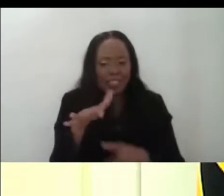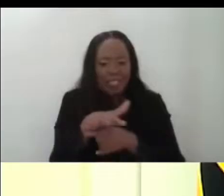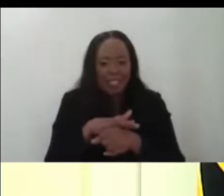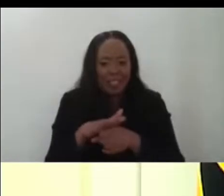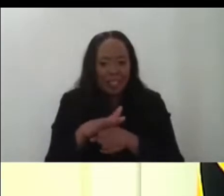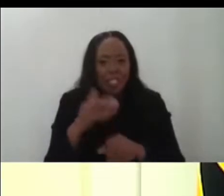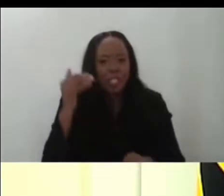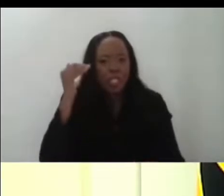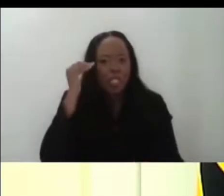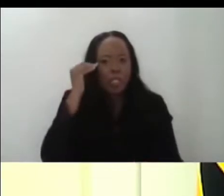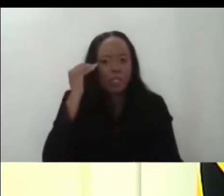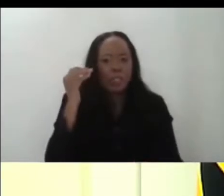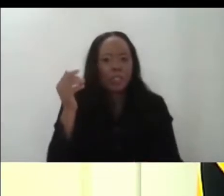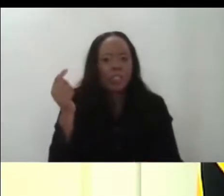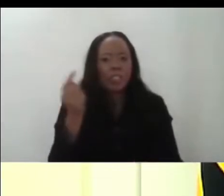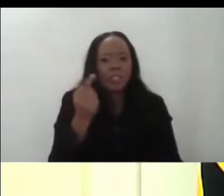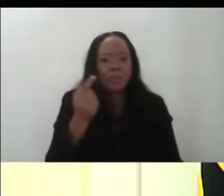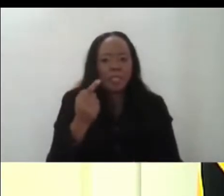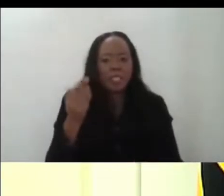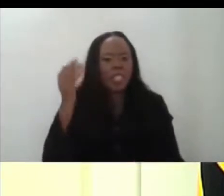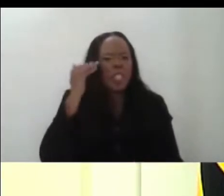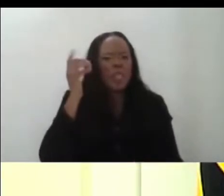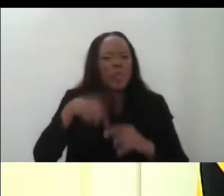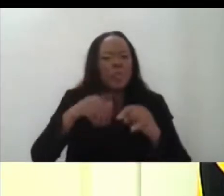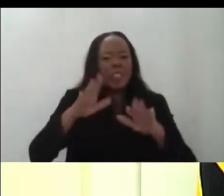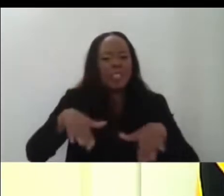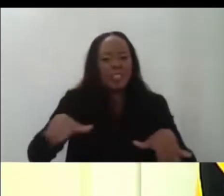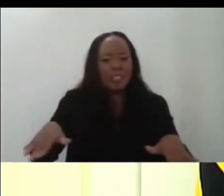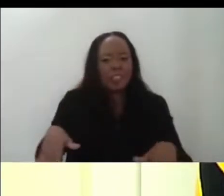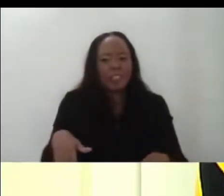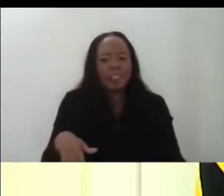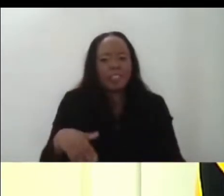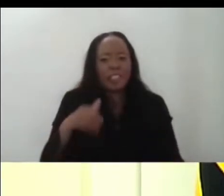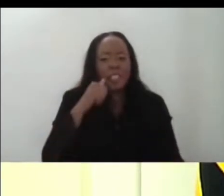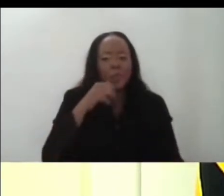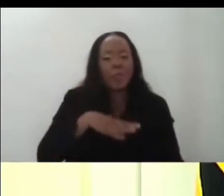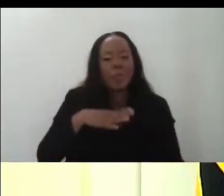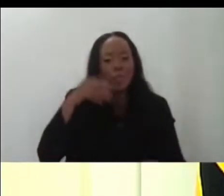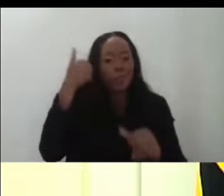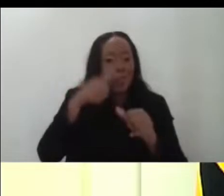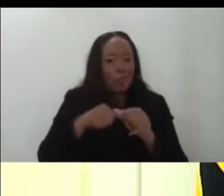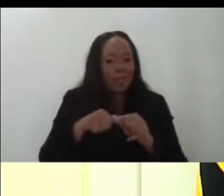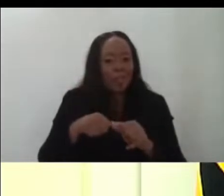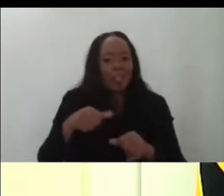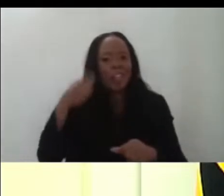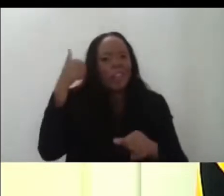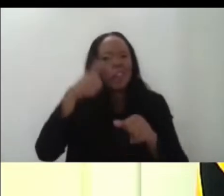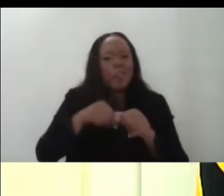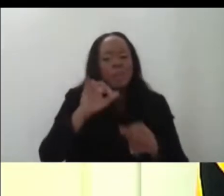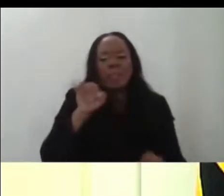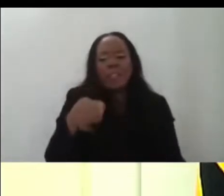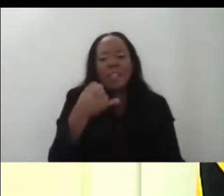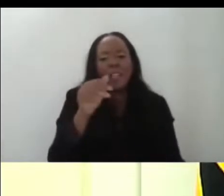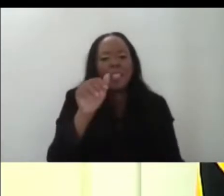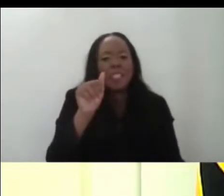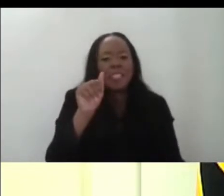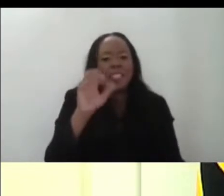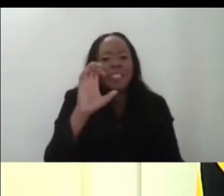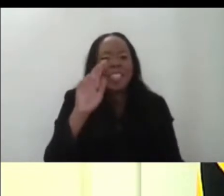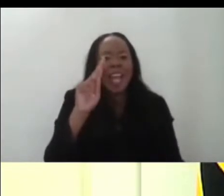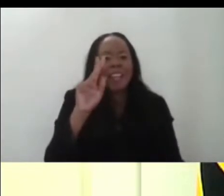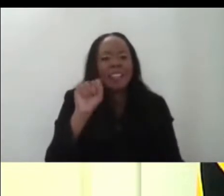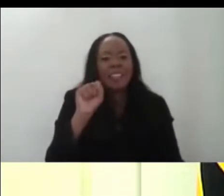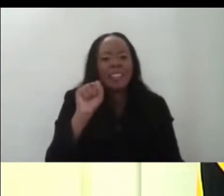are the things that look like jacks. Remember, as children, well, the ladies may more remember this than the fellas, but we watched the girls doing it. Those jacks